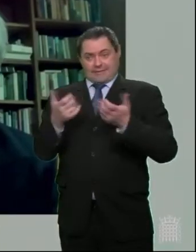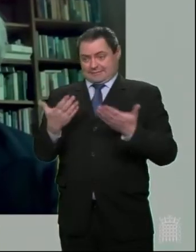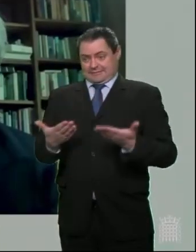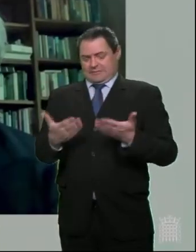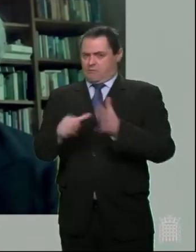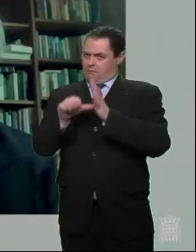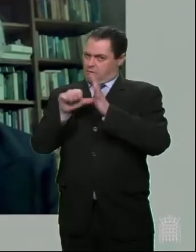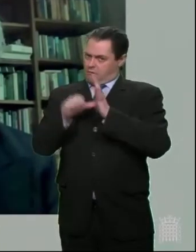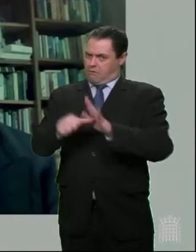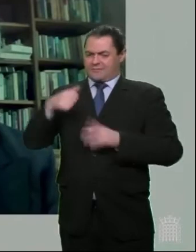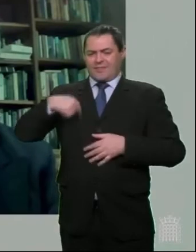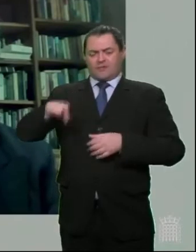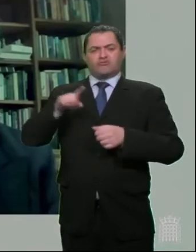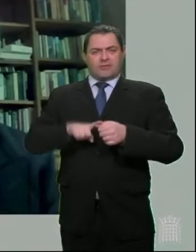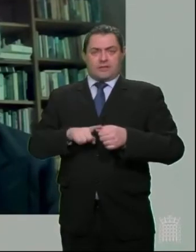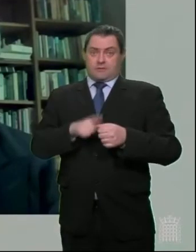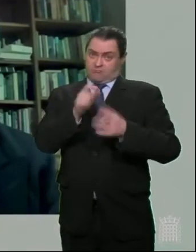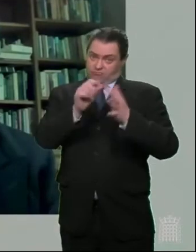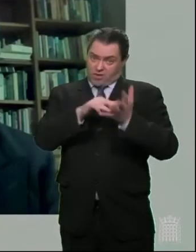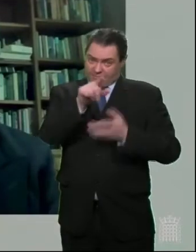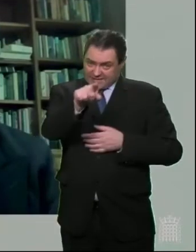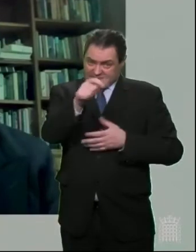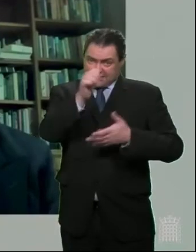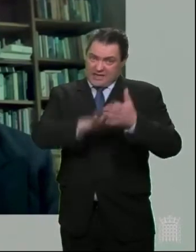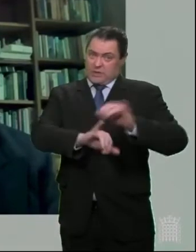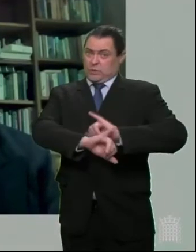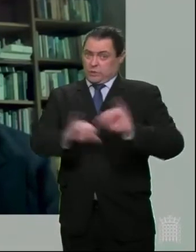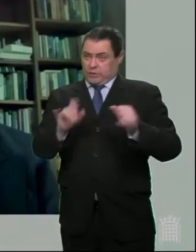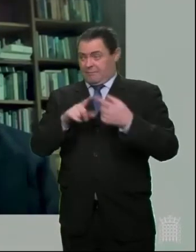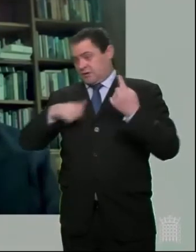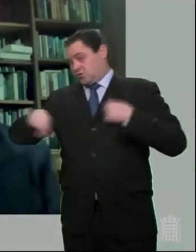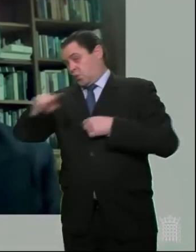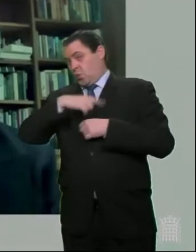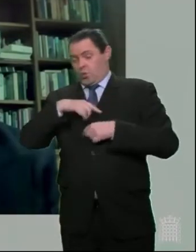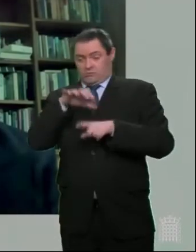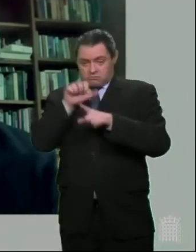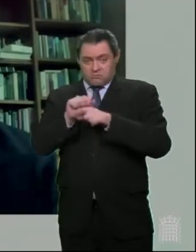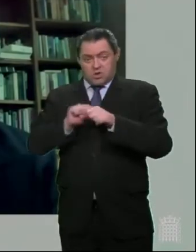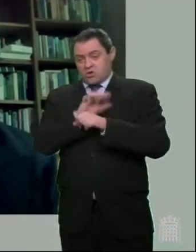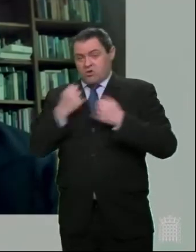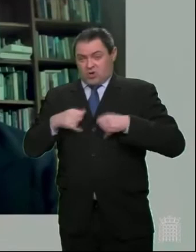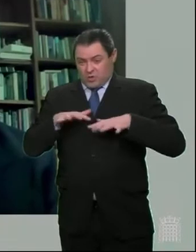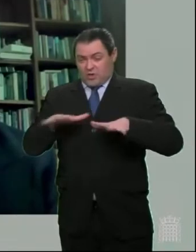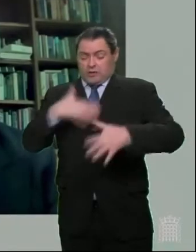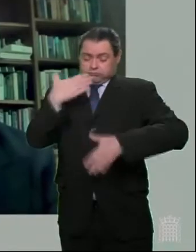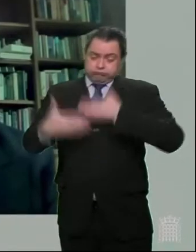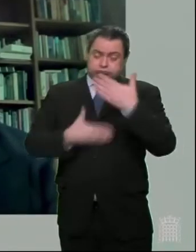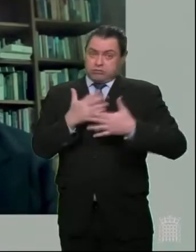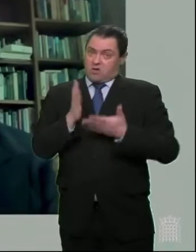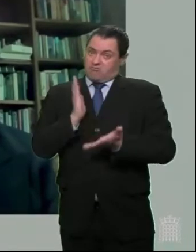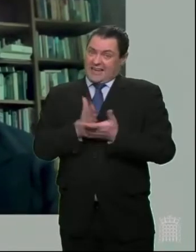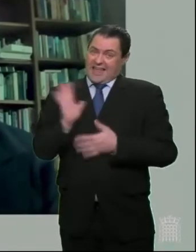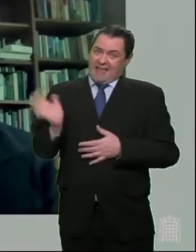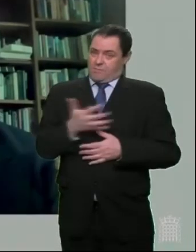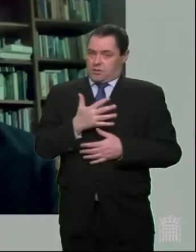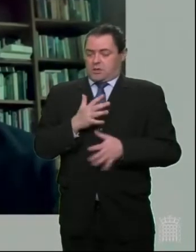year for both the Prime Minister and the people of this country since the coronavirus was first detected. And their fortitude is being severely tested.